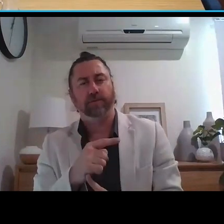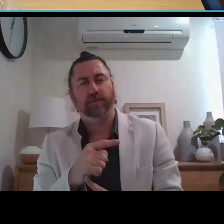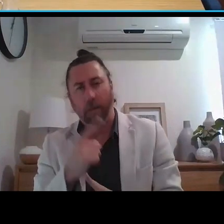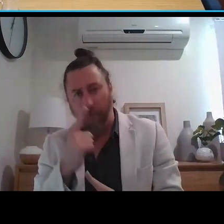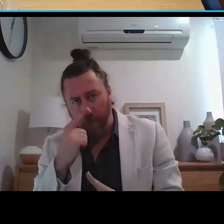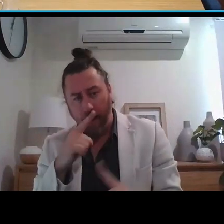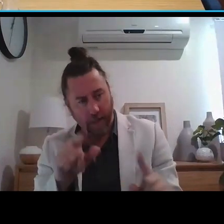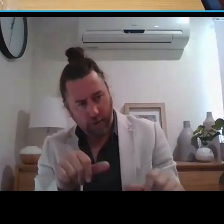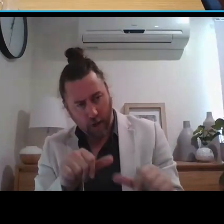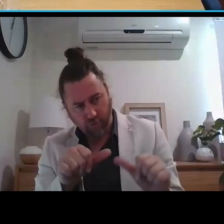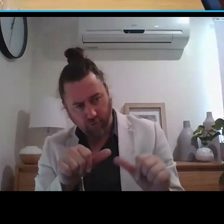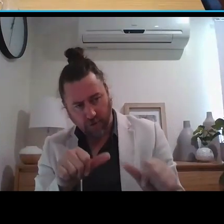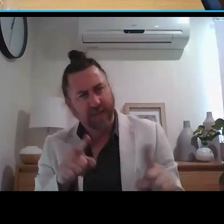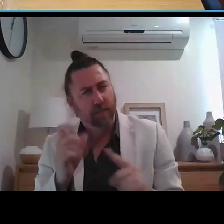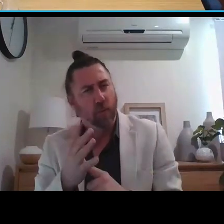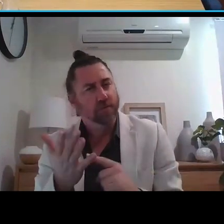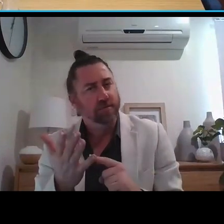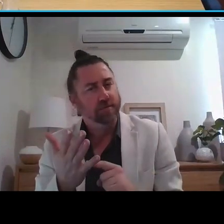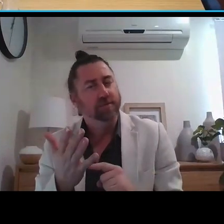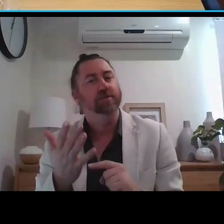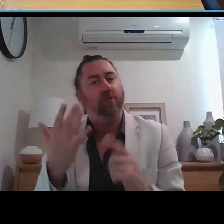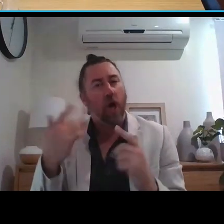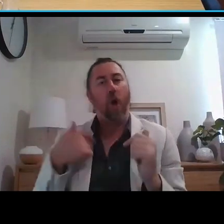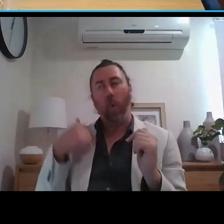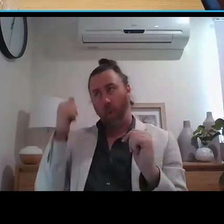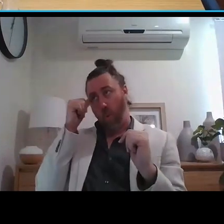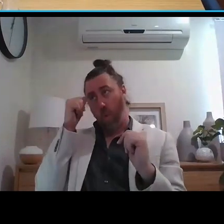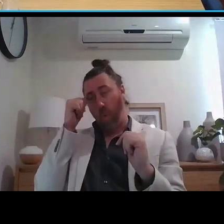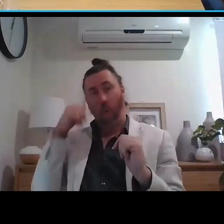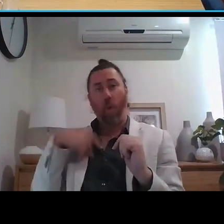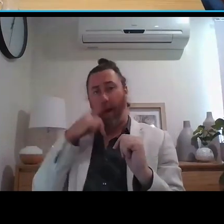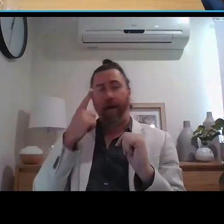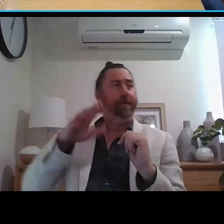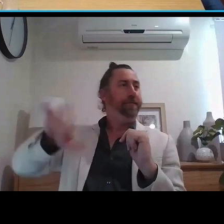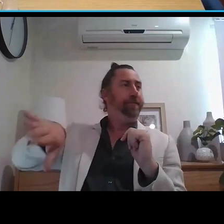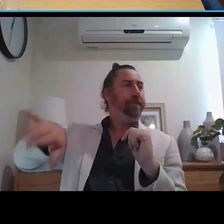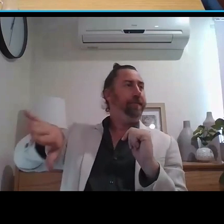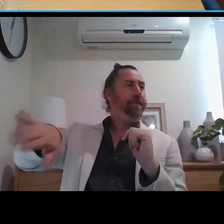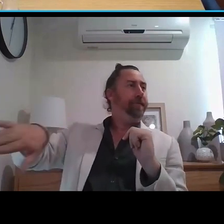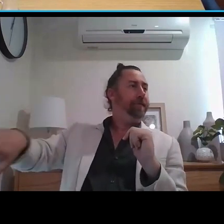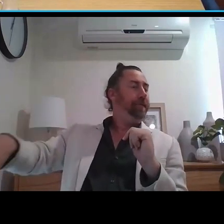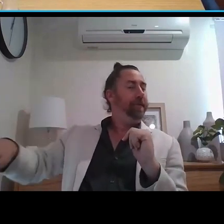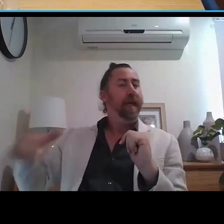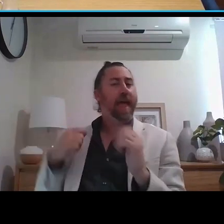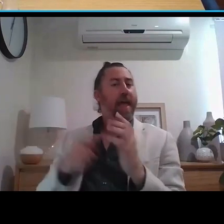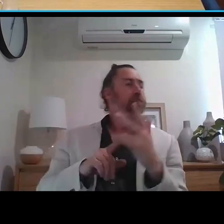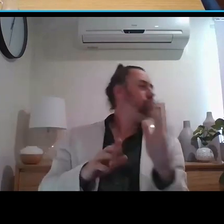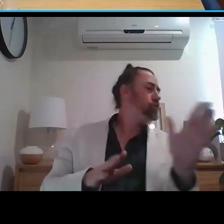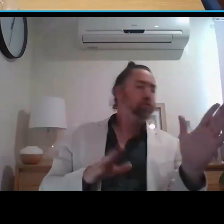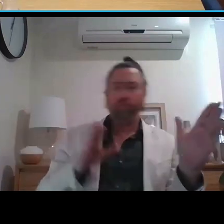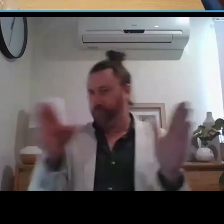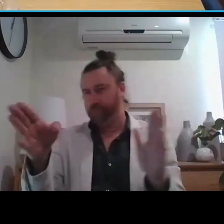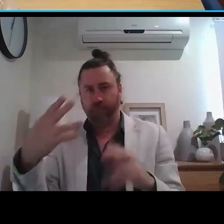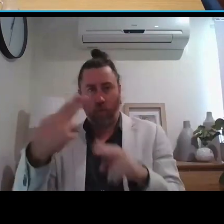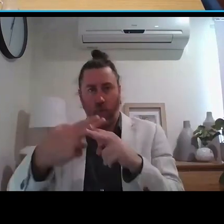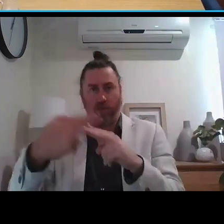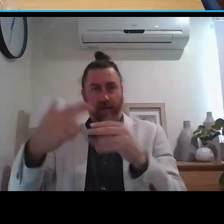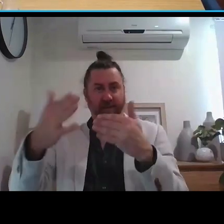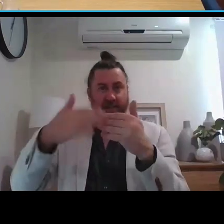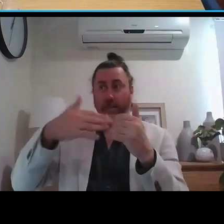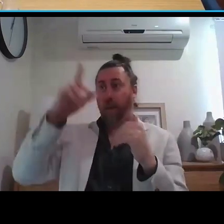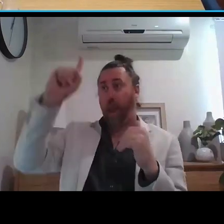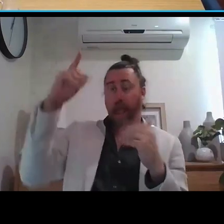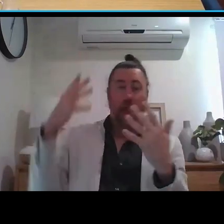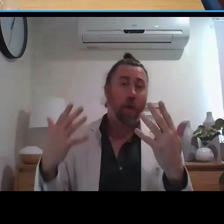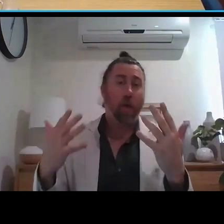means is that the Commission Act does recognise that there are some regulatory actions that may need to be taken urgently, such as when there